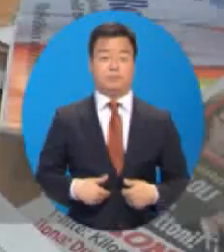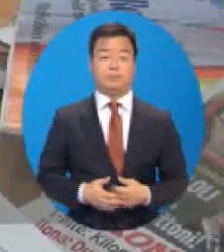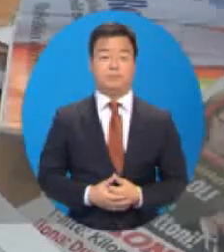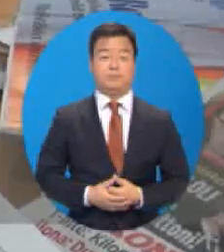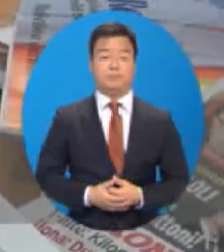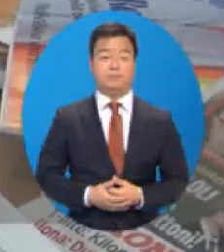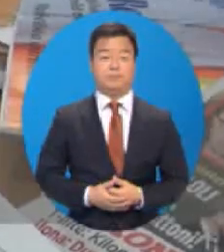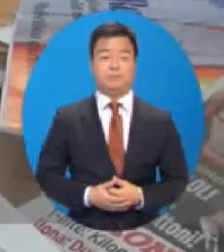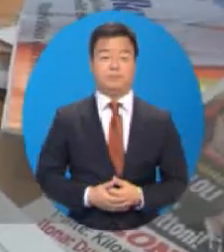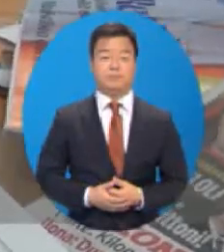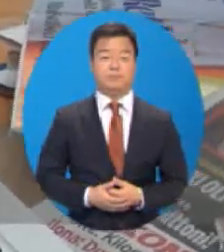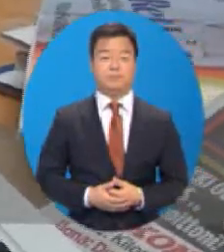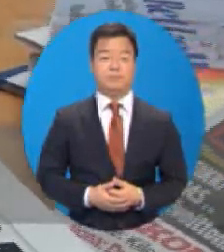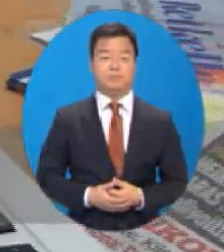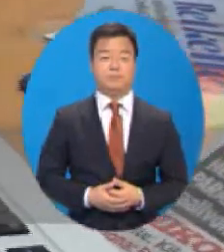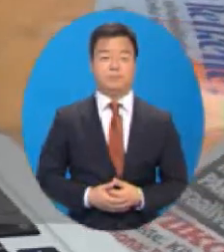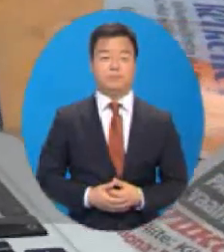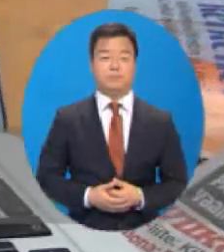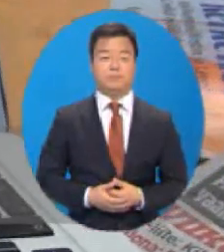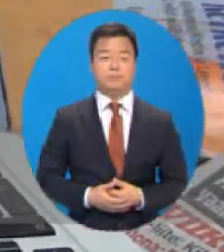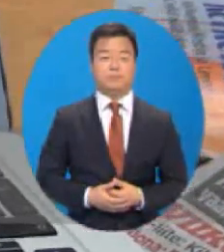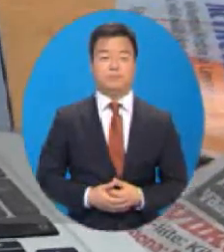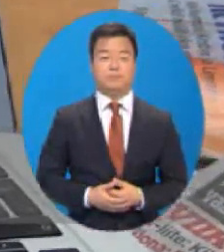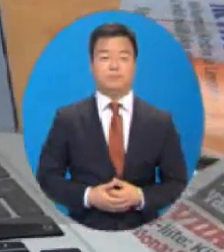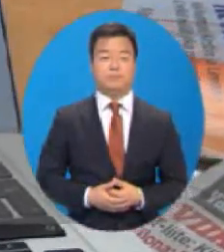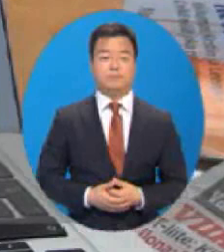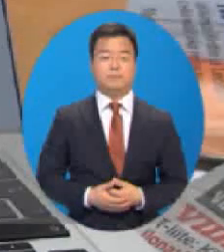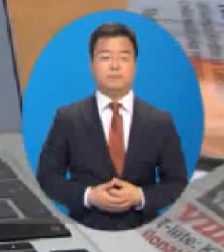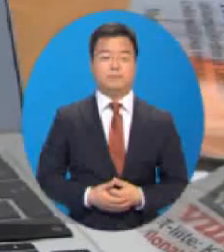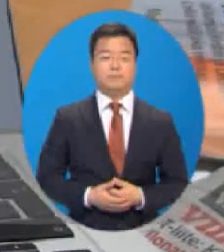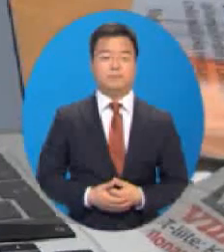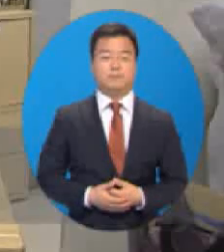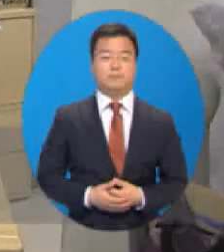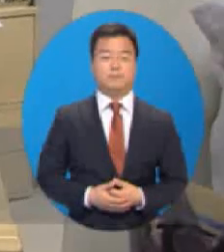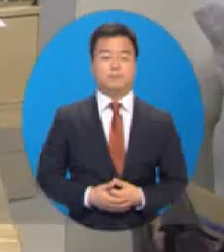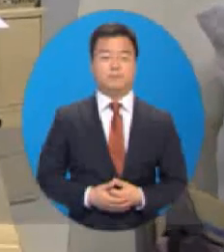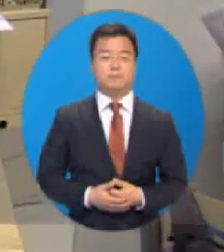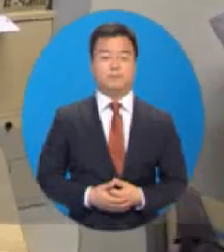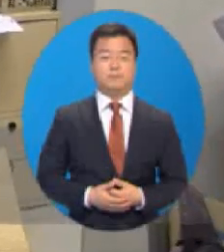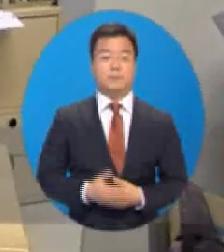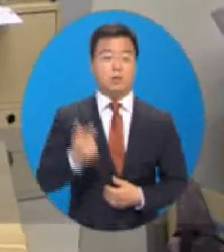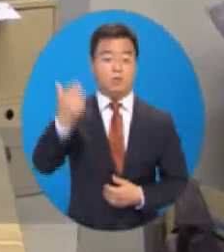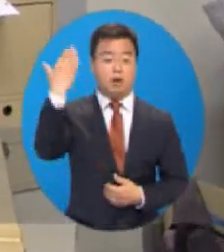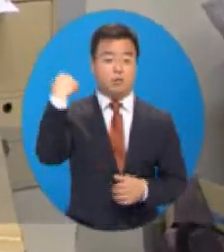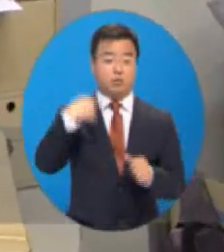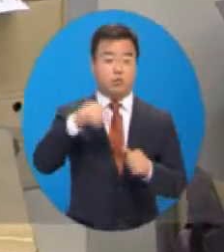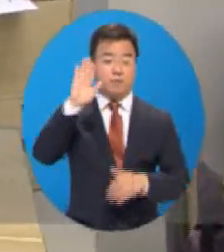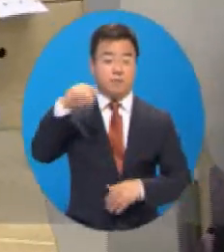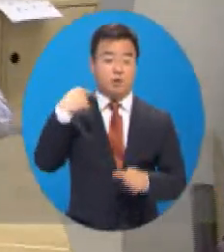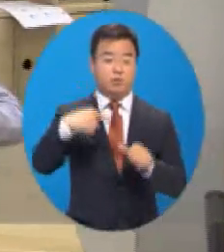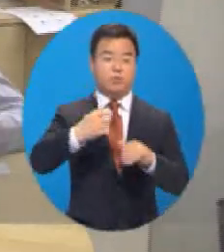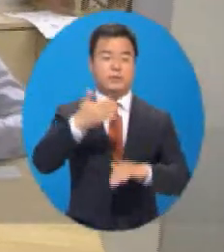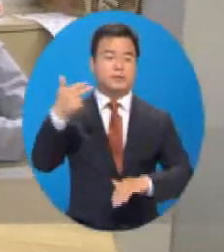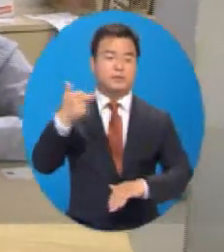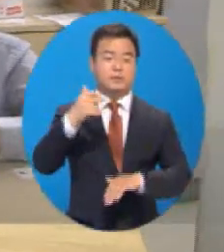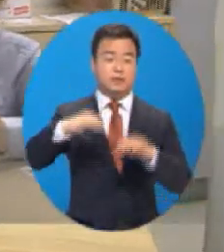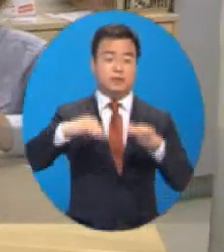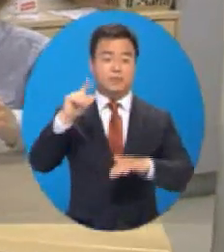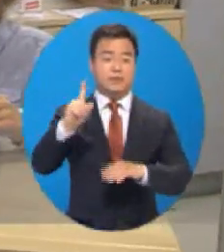So the biggest change what we have done here is from teaching to learning. It used to be that there's one teacher and